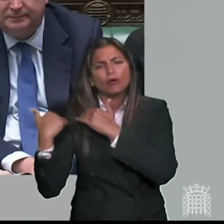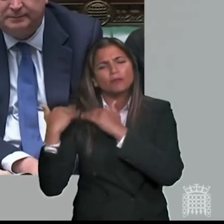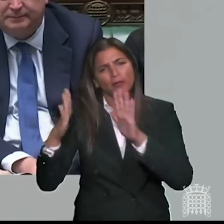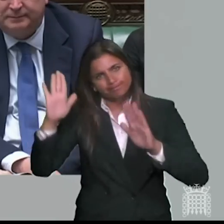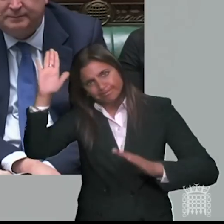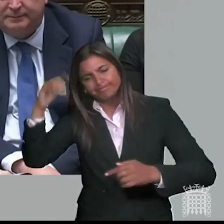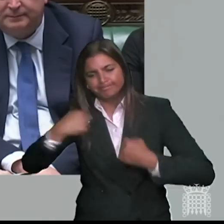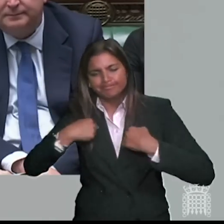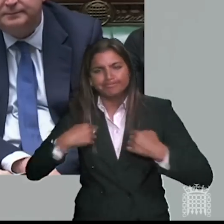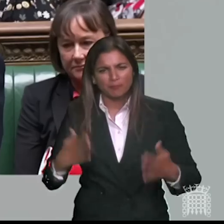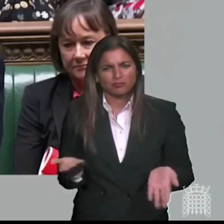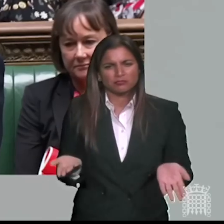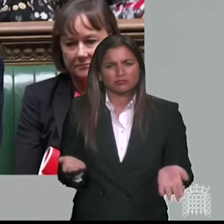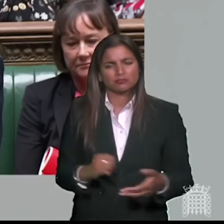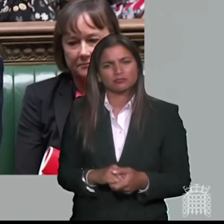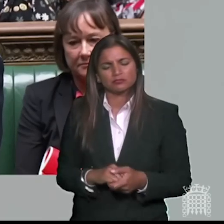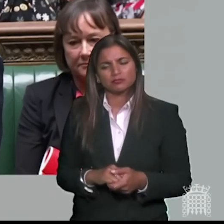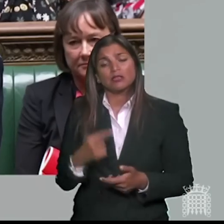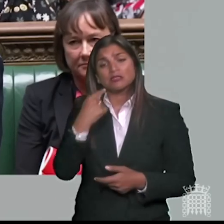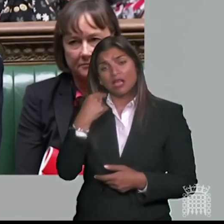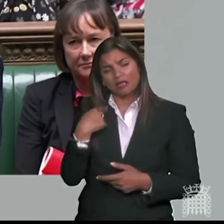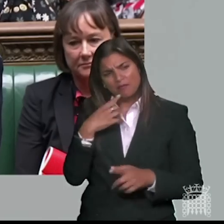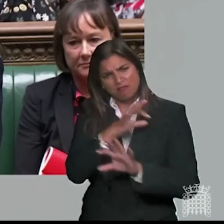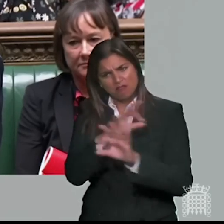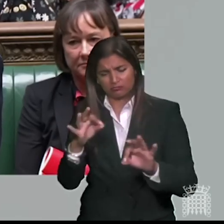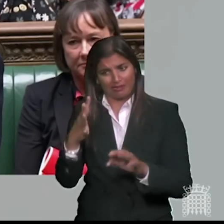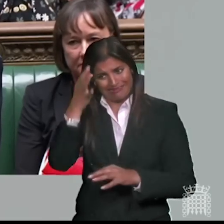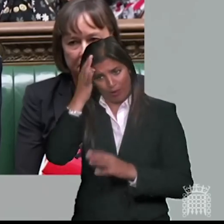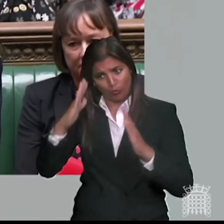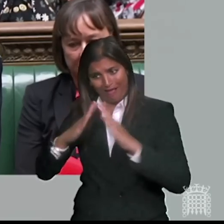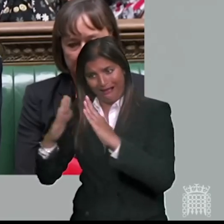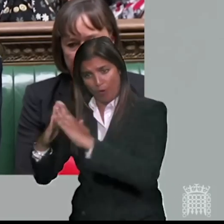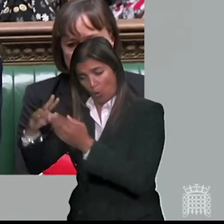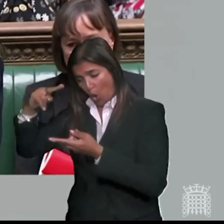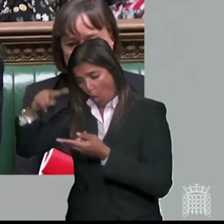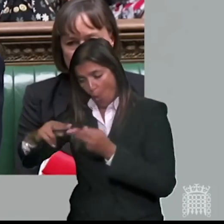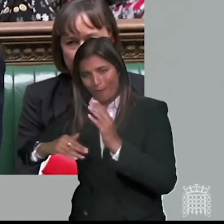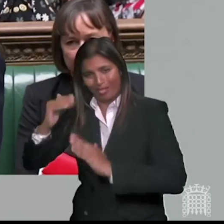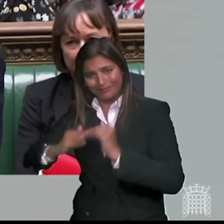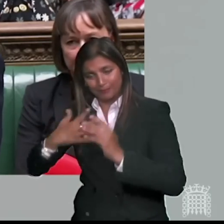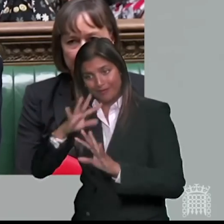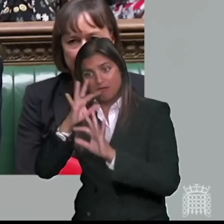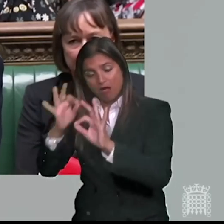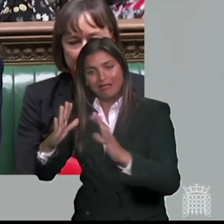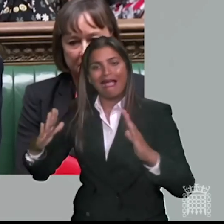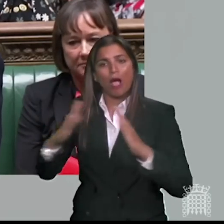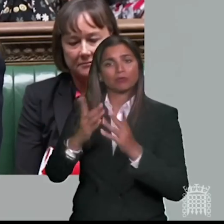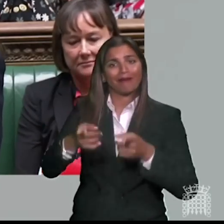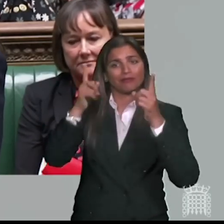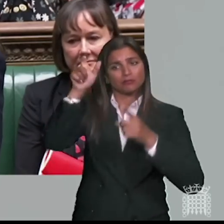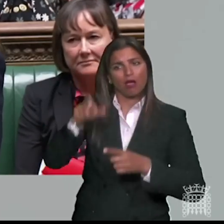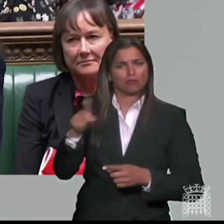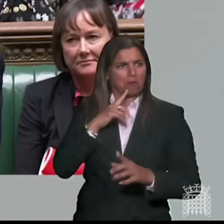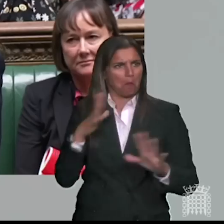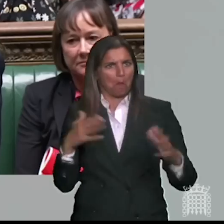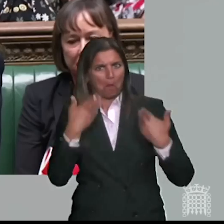asked yesterday about the record low number of council houses being built, the Housing Minister said she didn't recognise that statistic. When